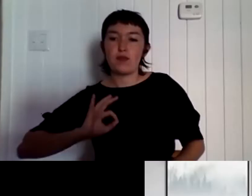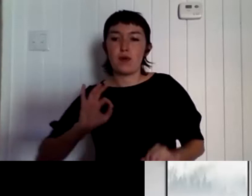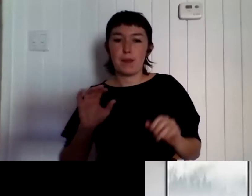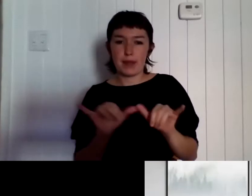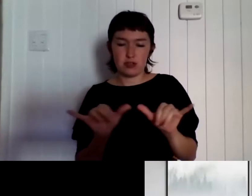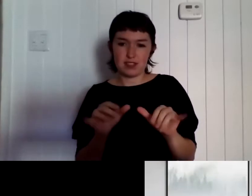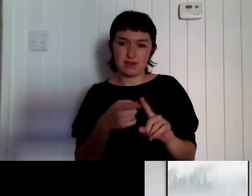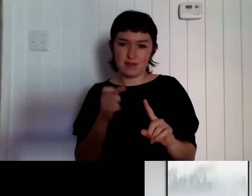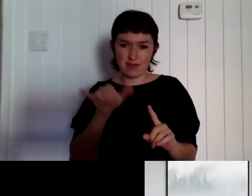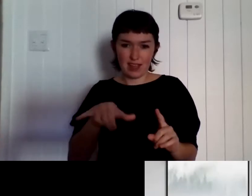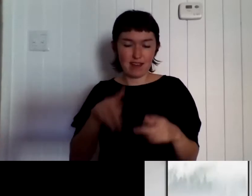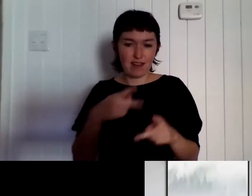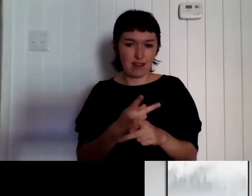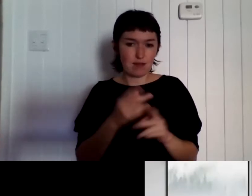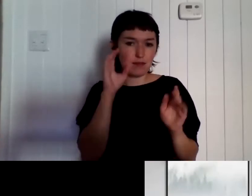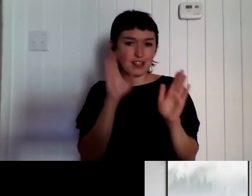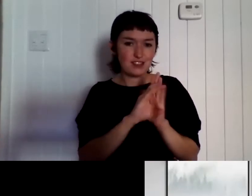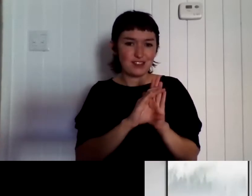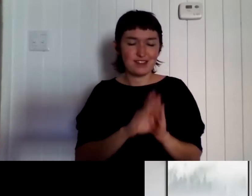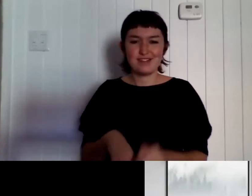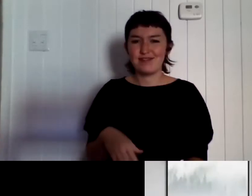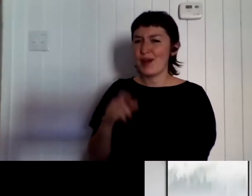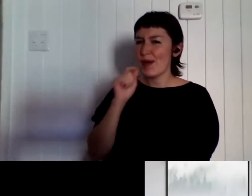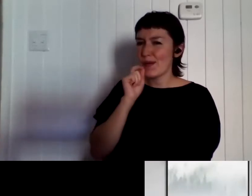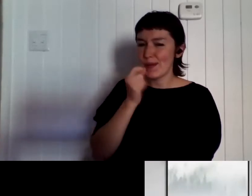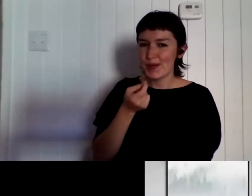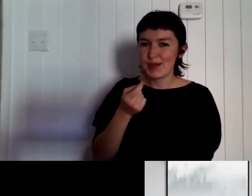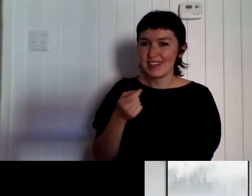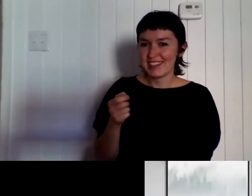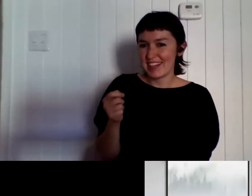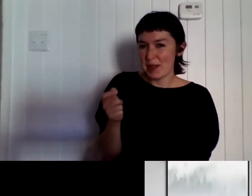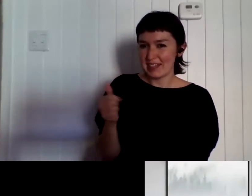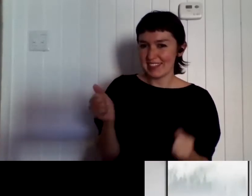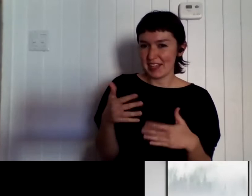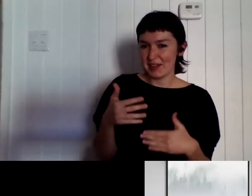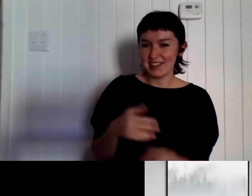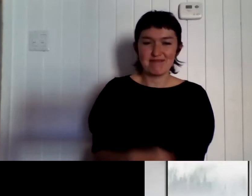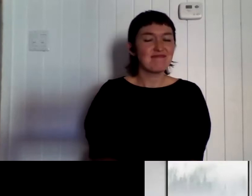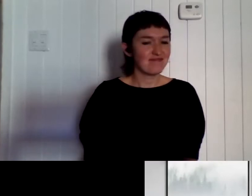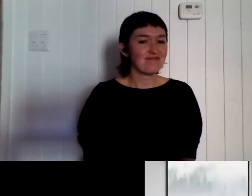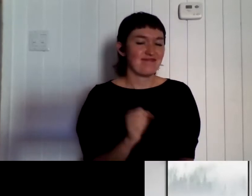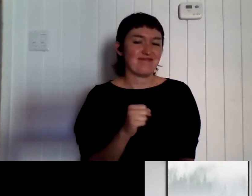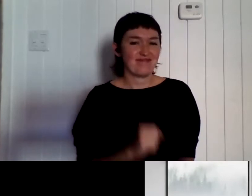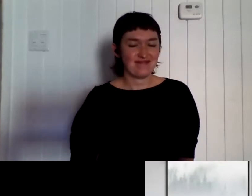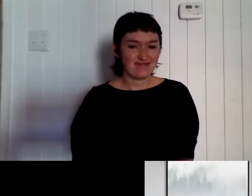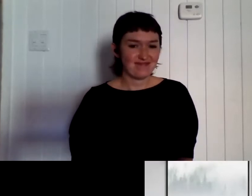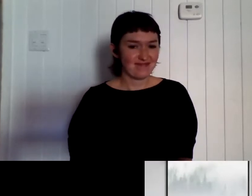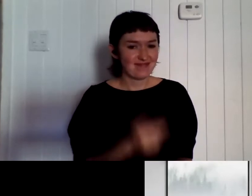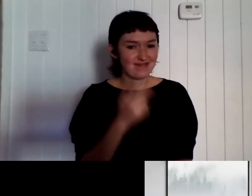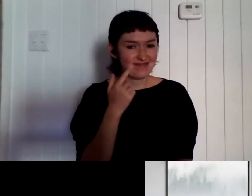this. That's so cool. So like a little spooky inside your head. It's